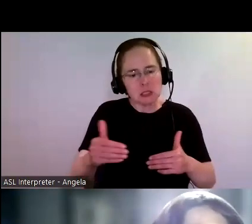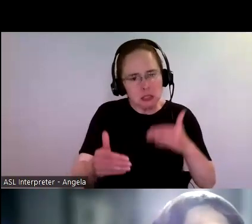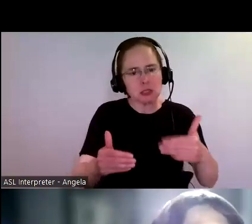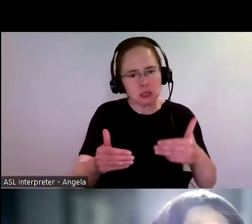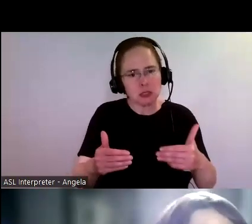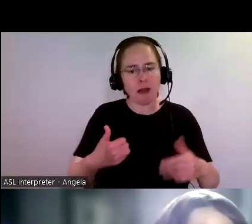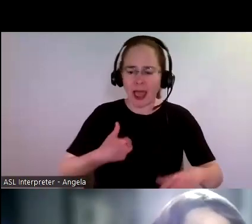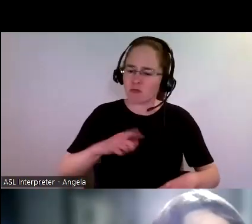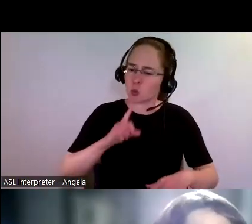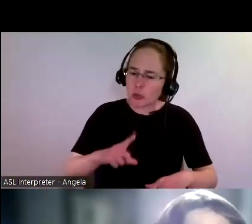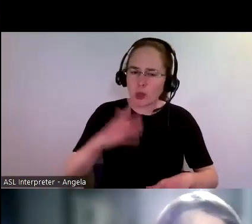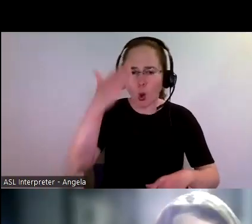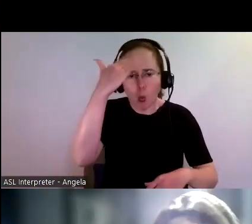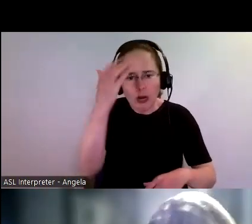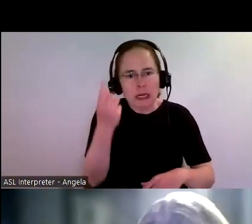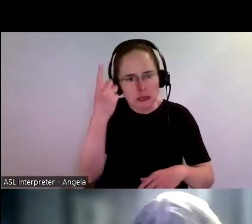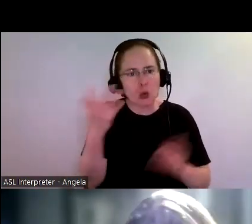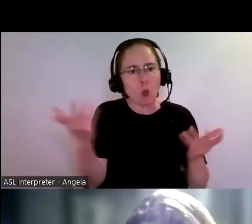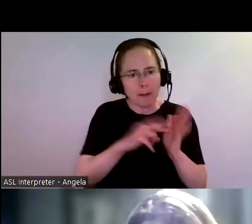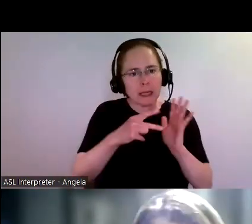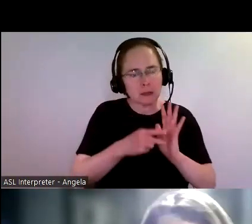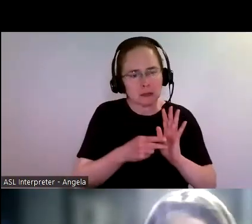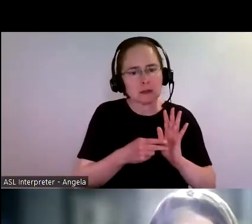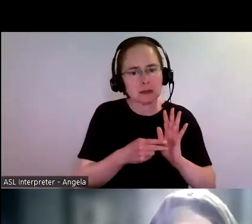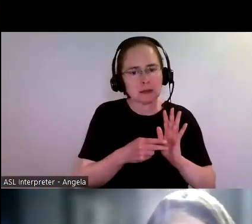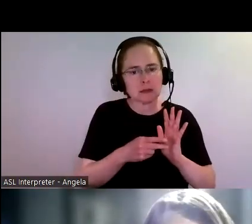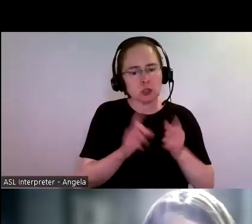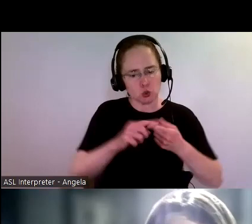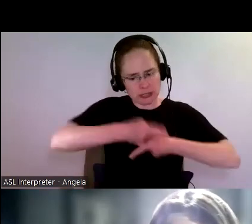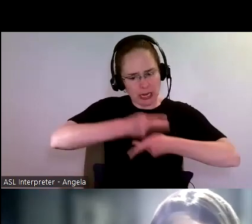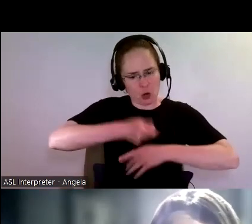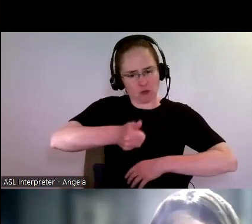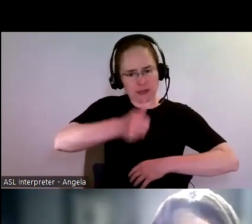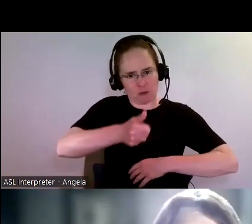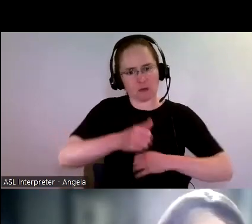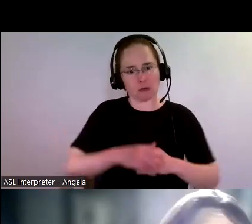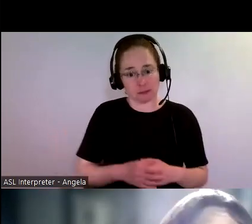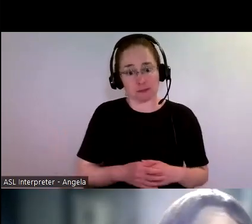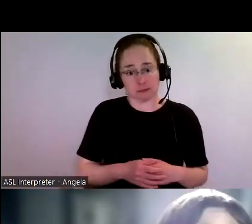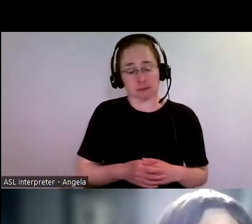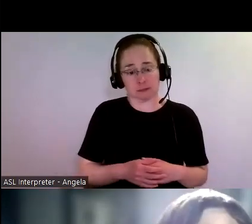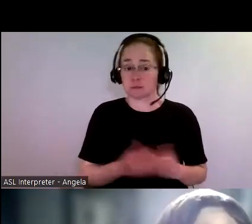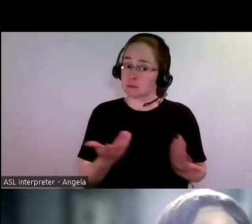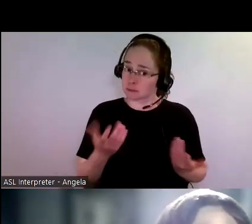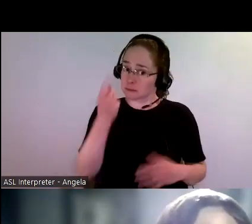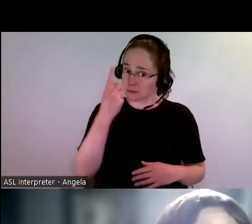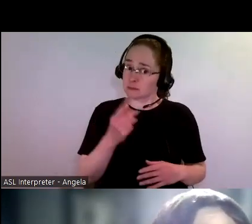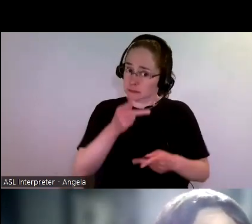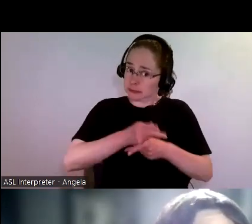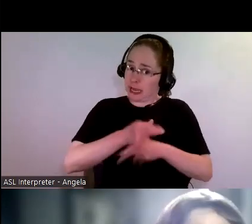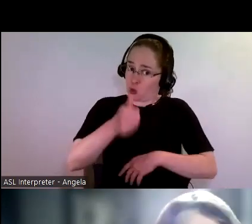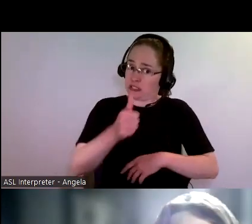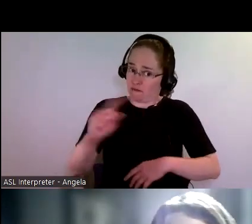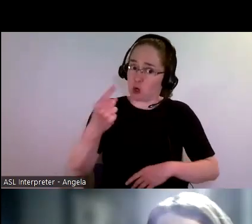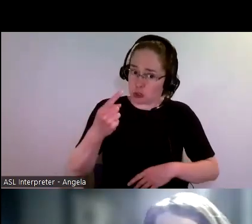have real awareness of what it means to take care of yourself, right? As I said, we have to take care of ourselves